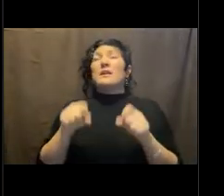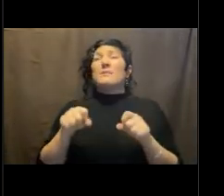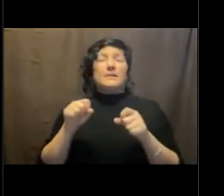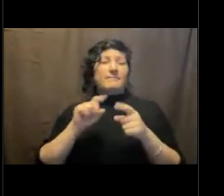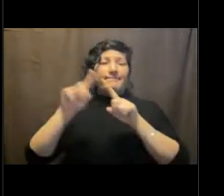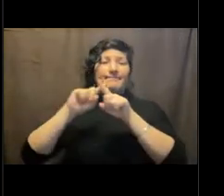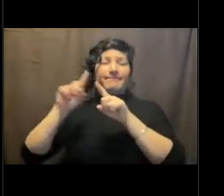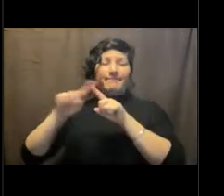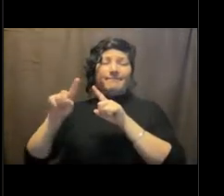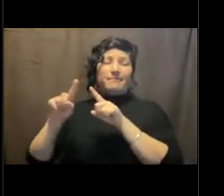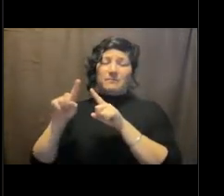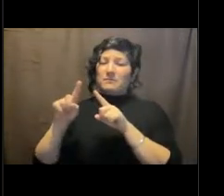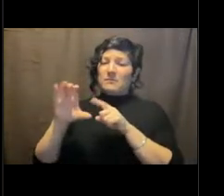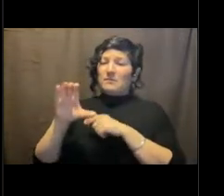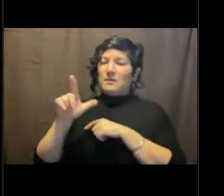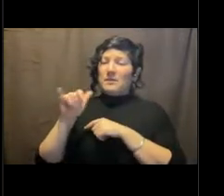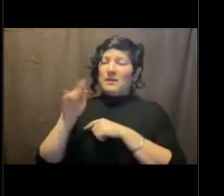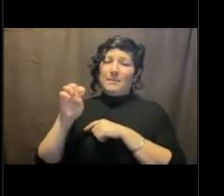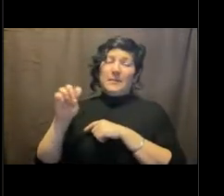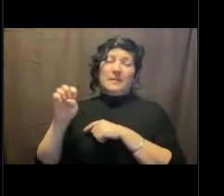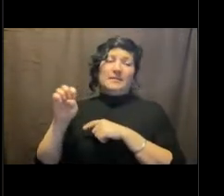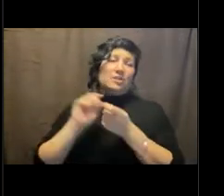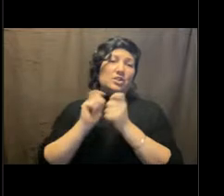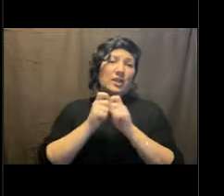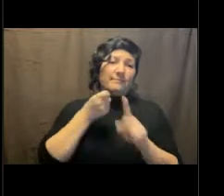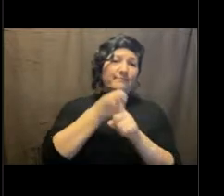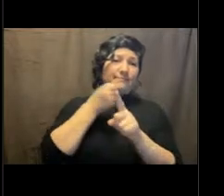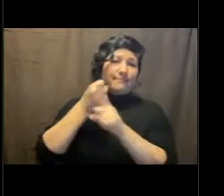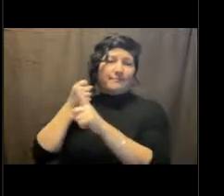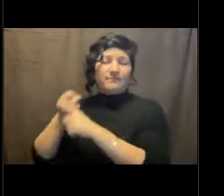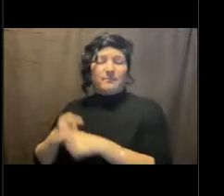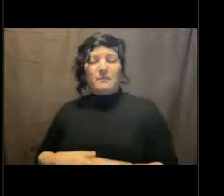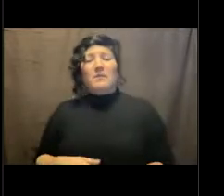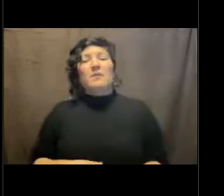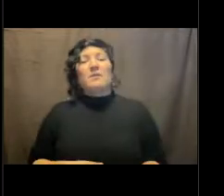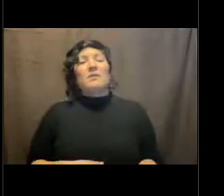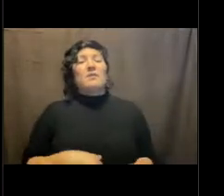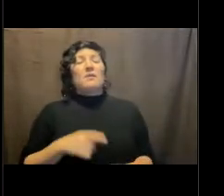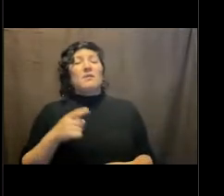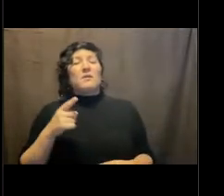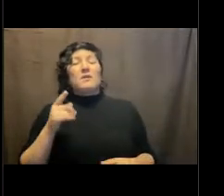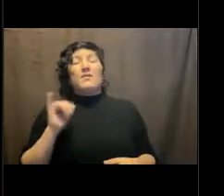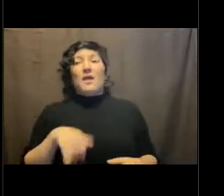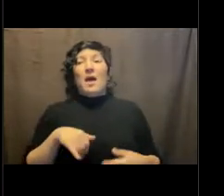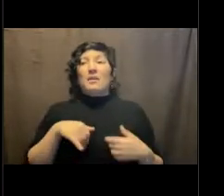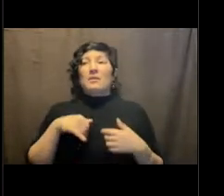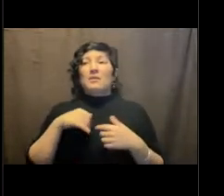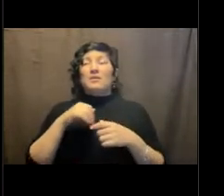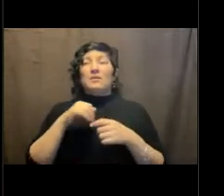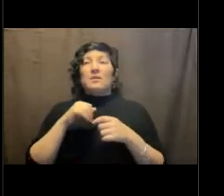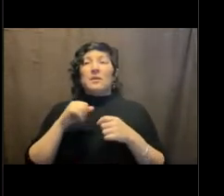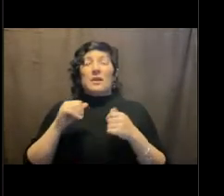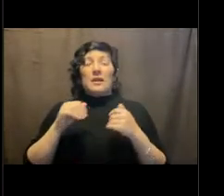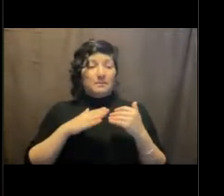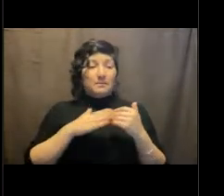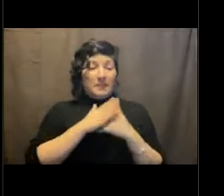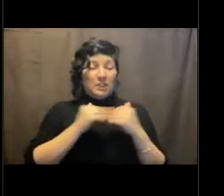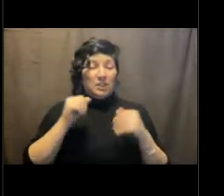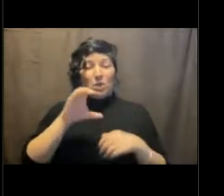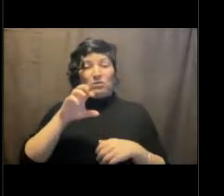it turns out that the ones in the Eastern Pacific, so to just give you an example, when I worked at that nesting beach in Costa Rica in the